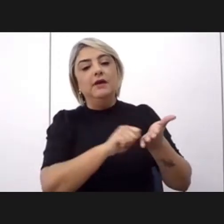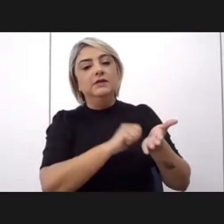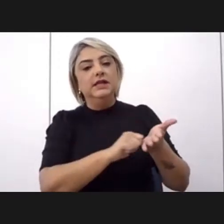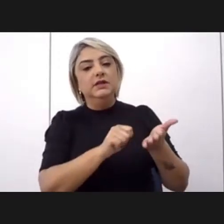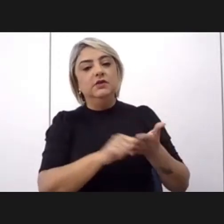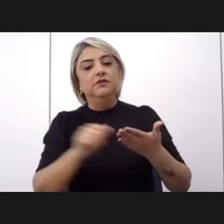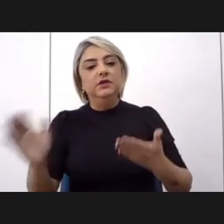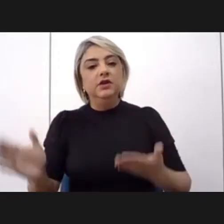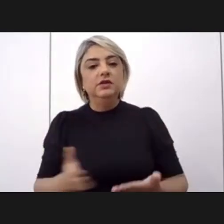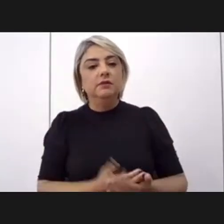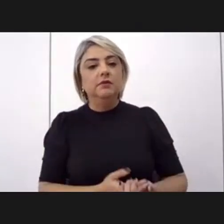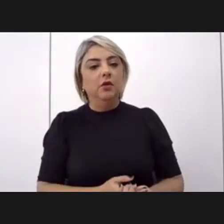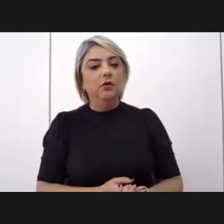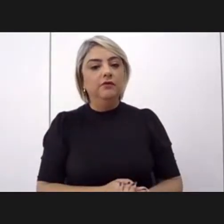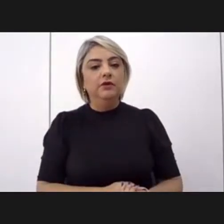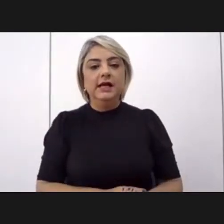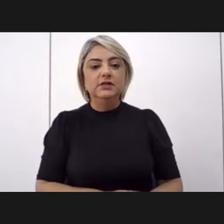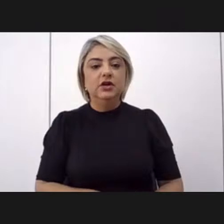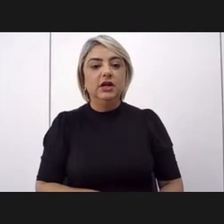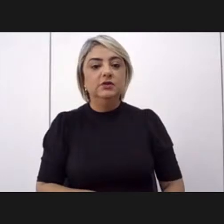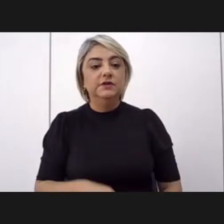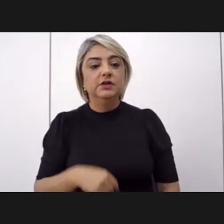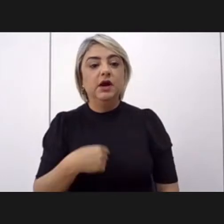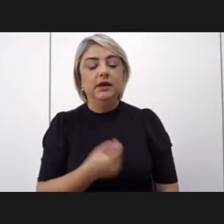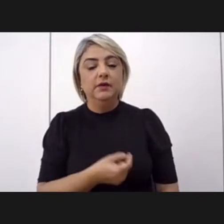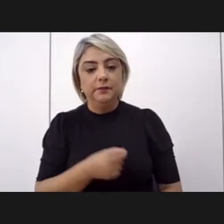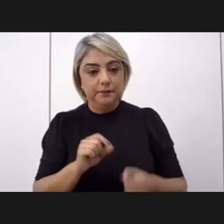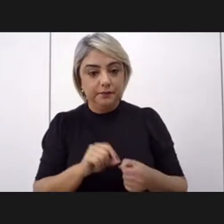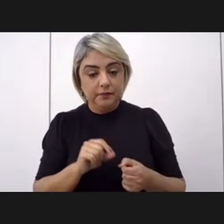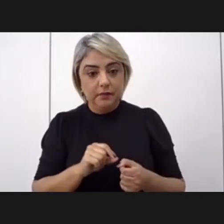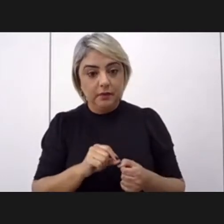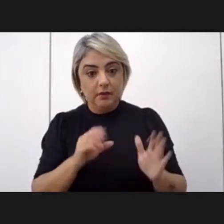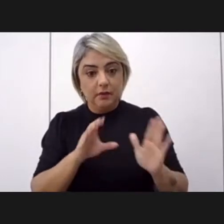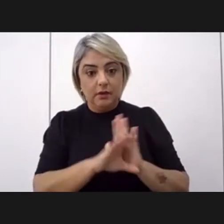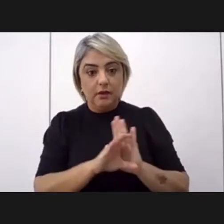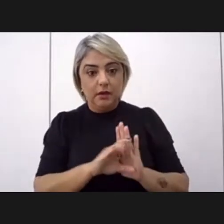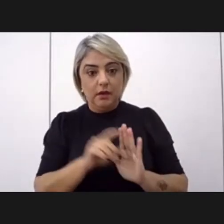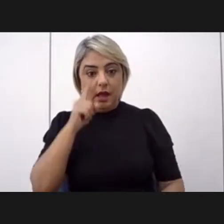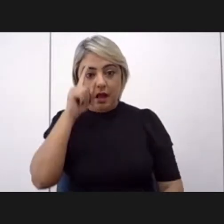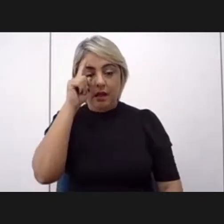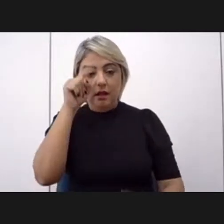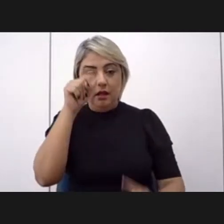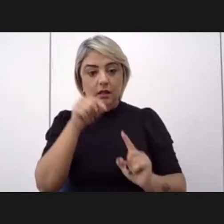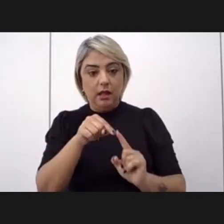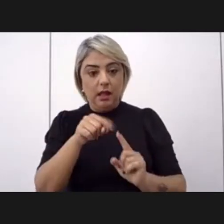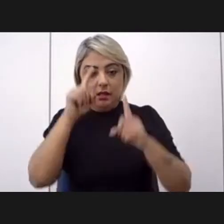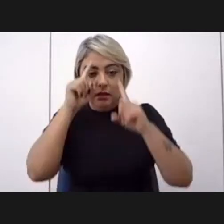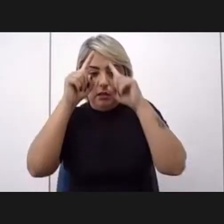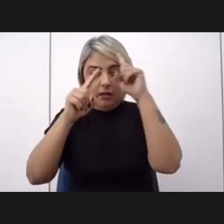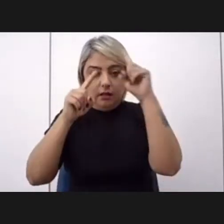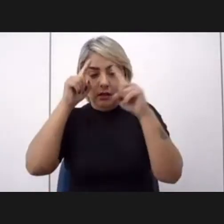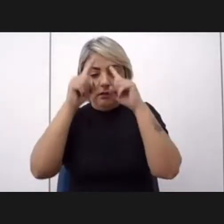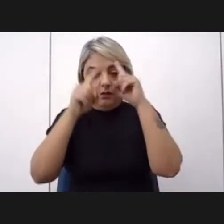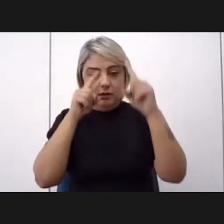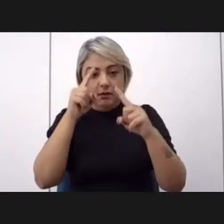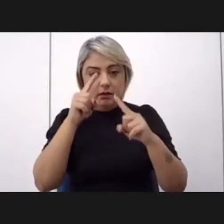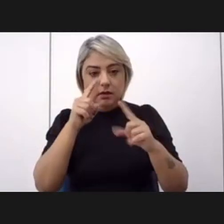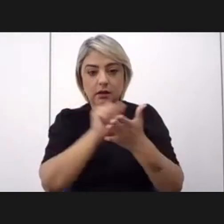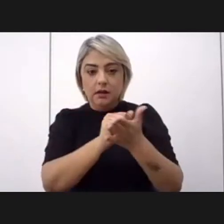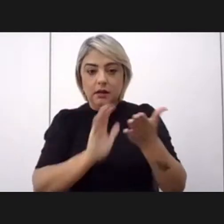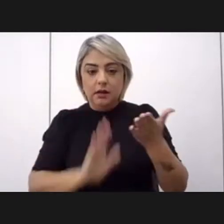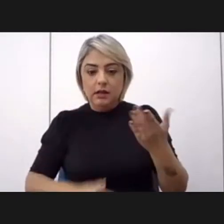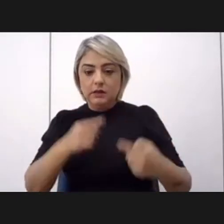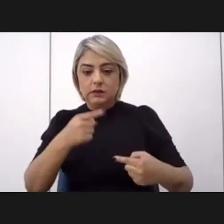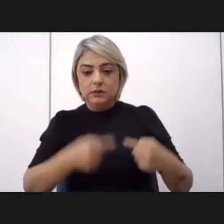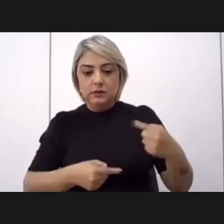book, which is the chapter about the ideas and public action. And today we are